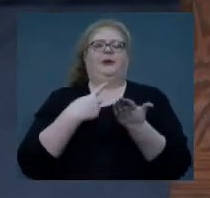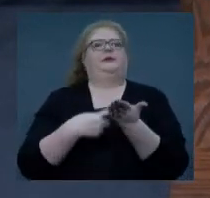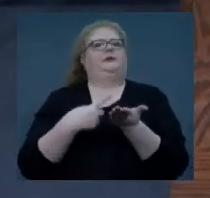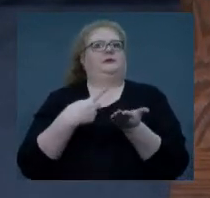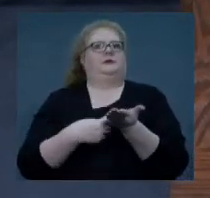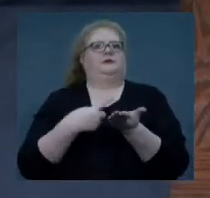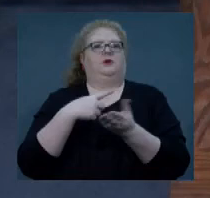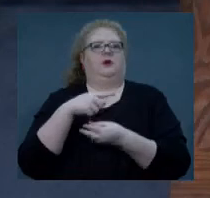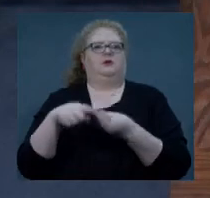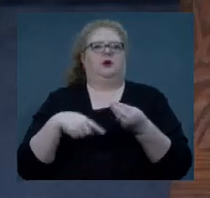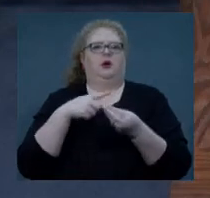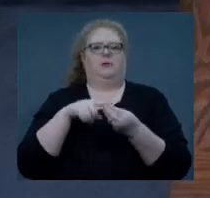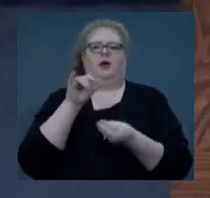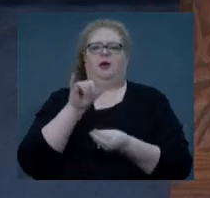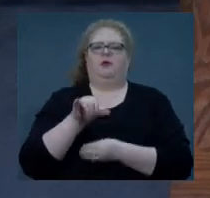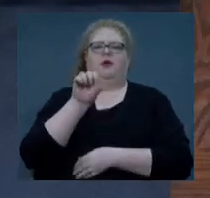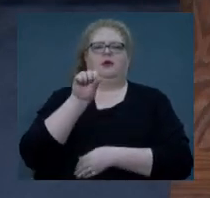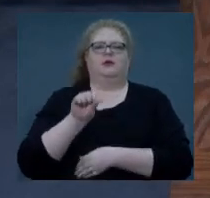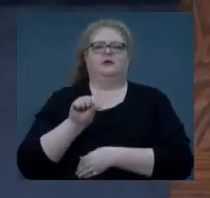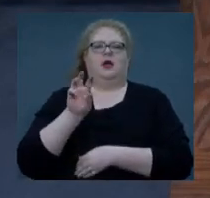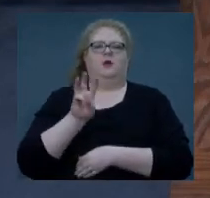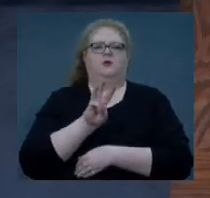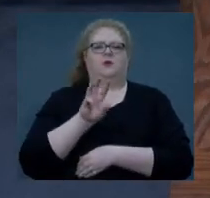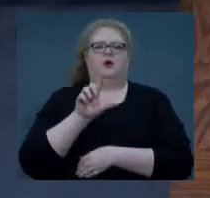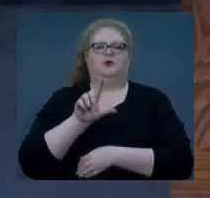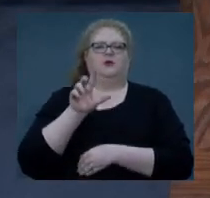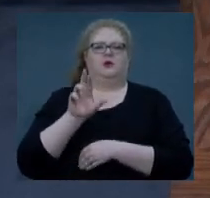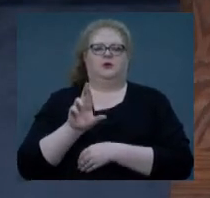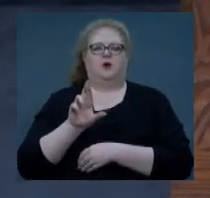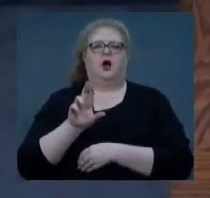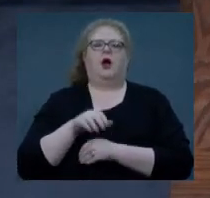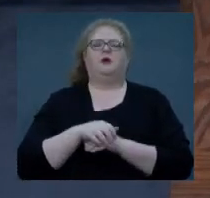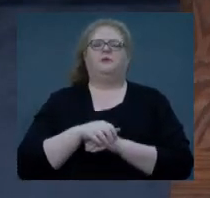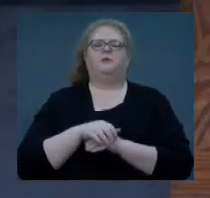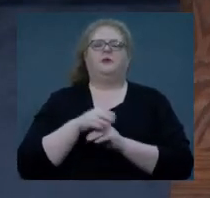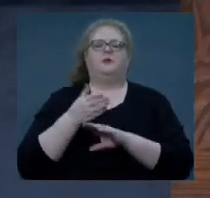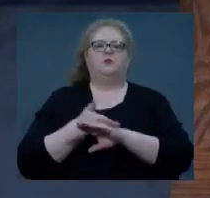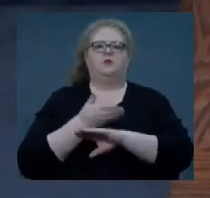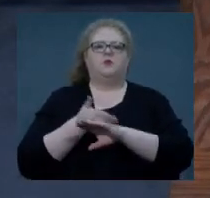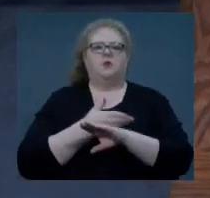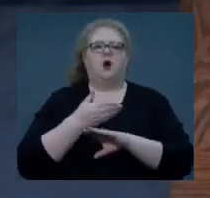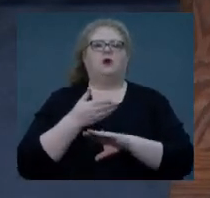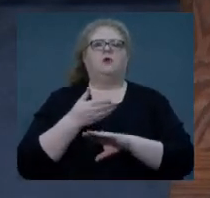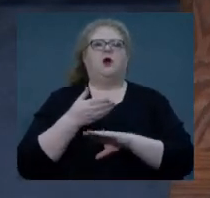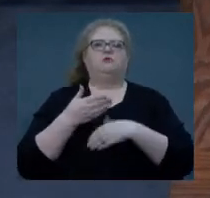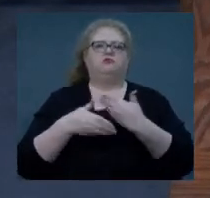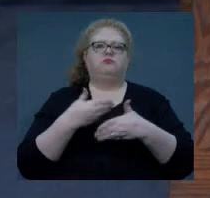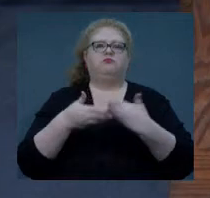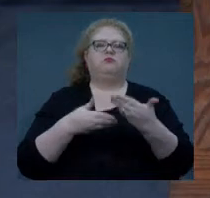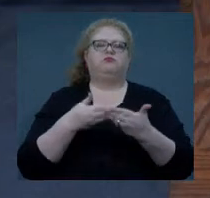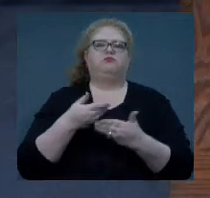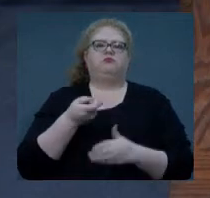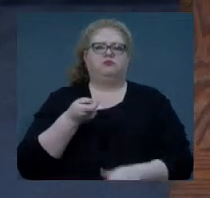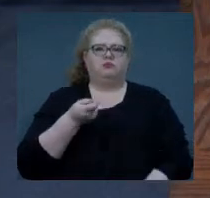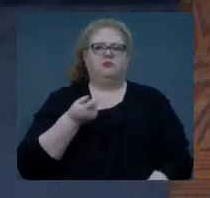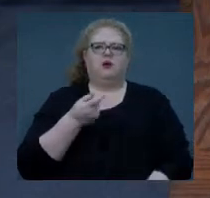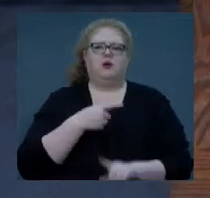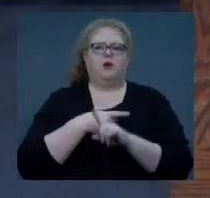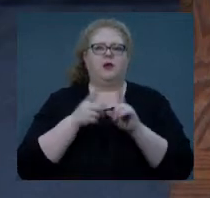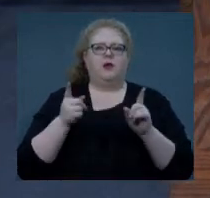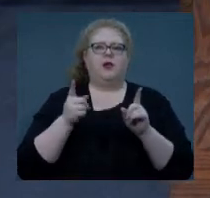at Southwest Little Rock United for Progress quite a bit. And I don't think there was anybody there